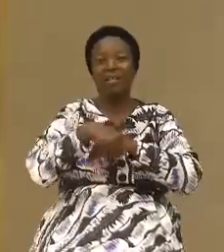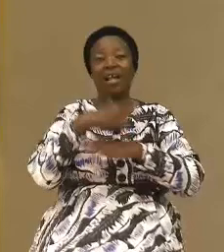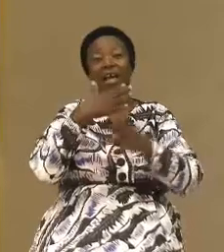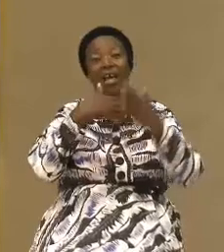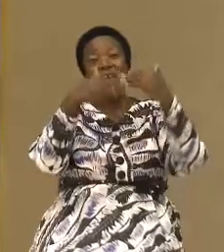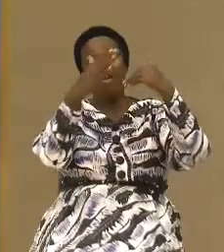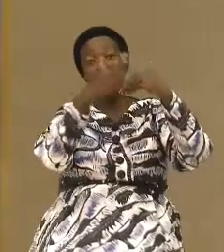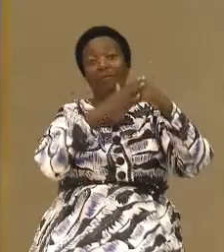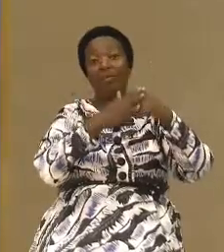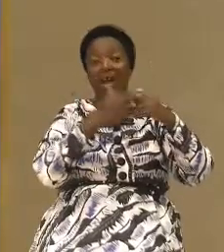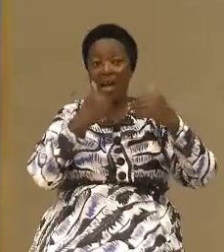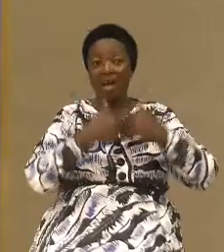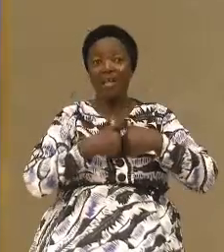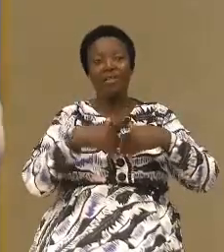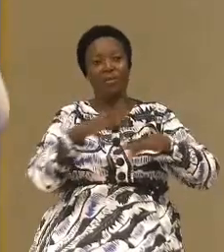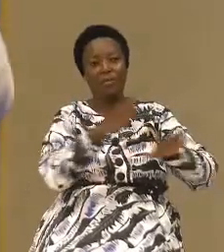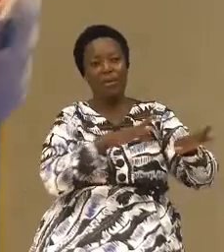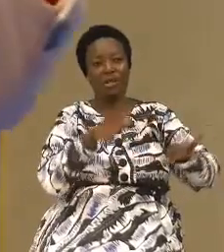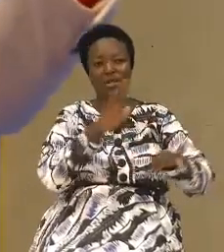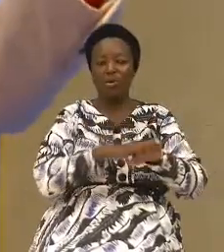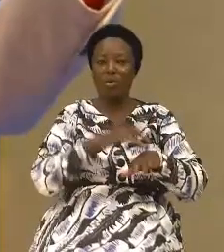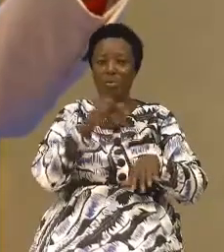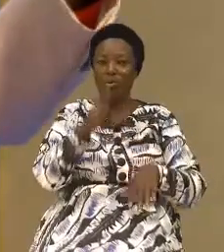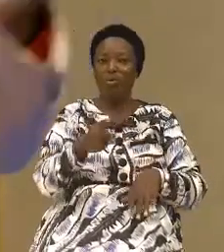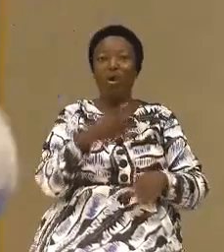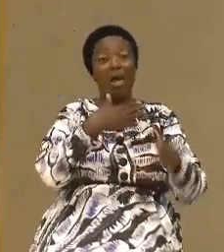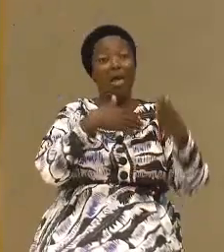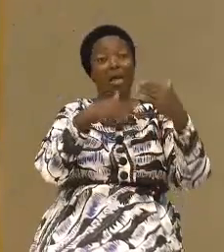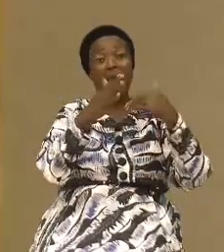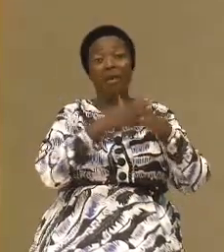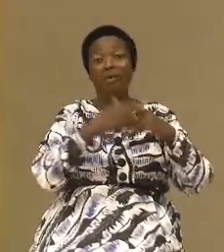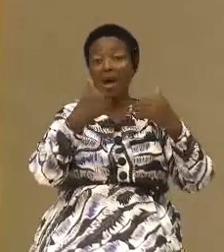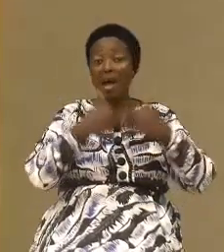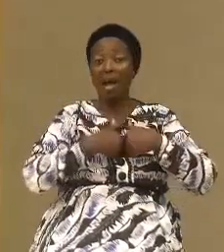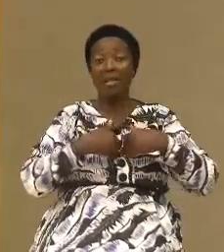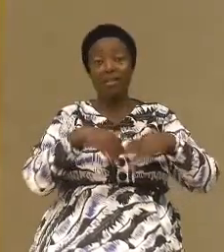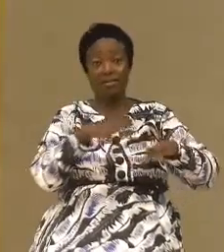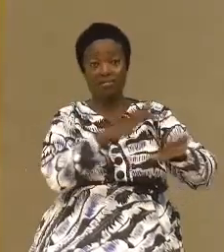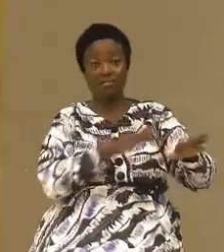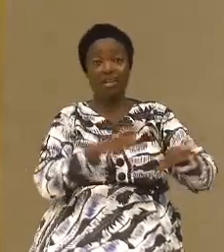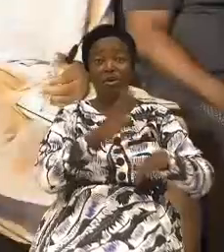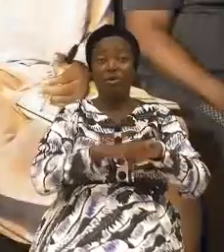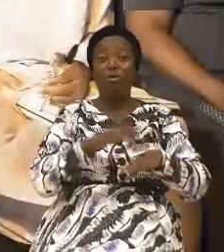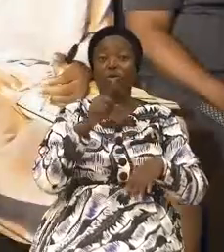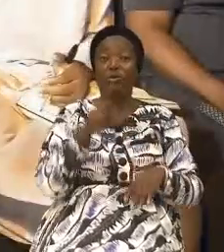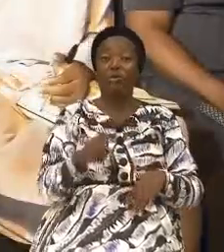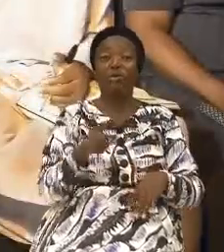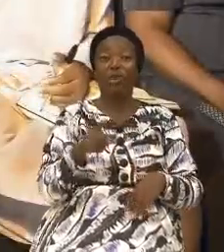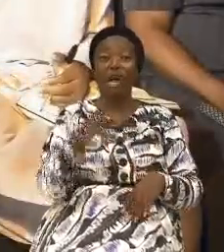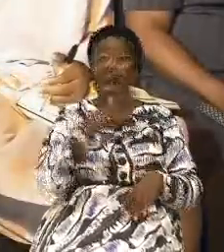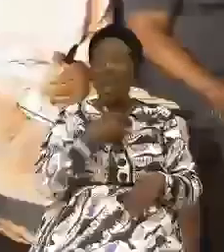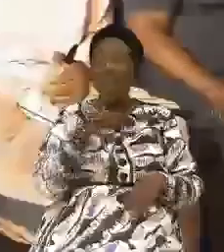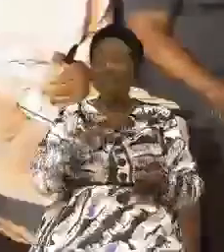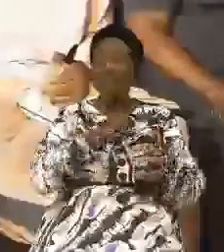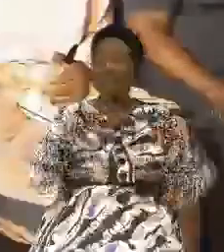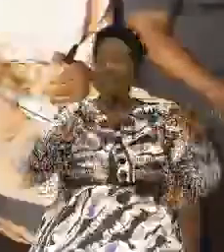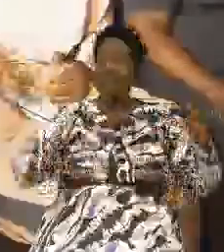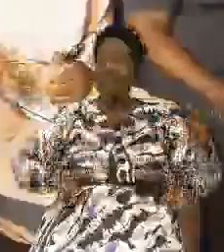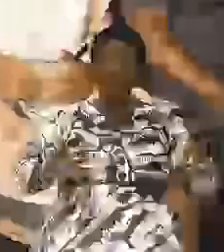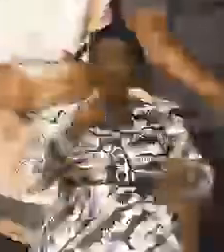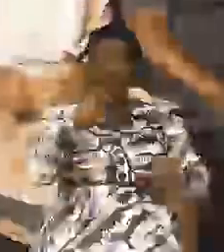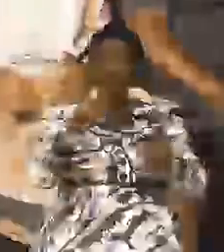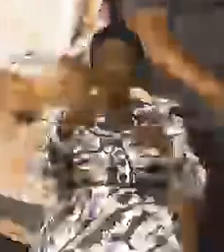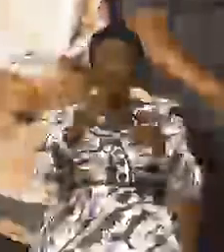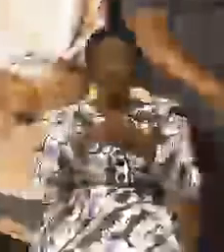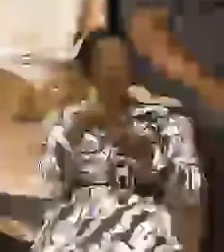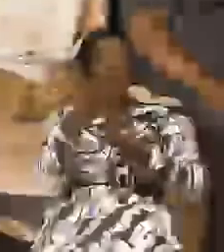has mercy on you. Heaven has compassion on you. And the Lord is going to visit